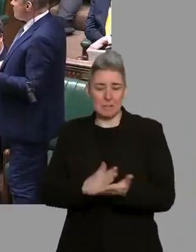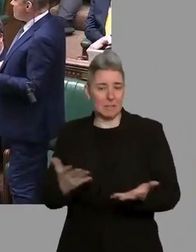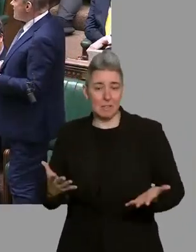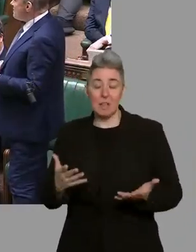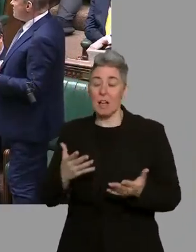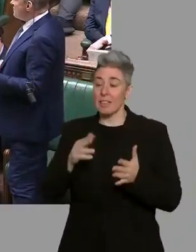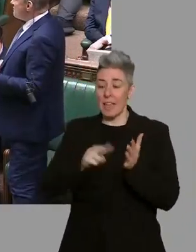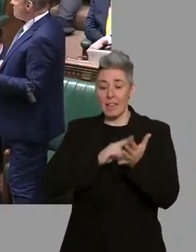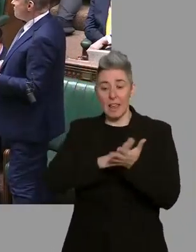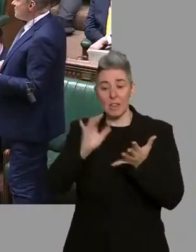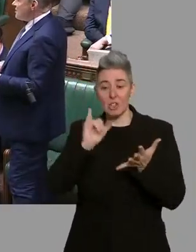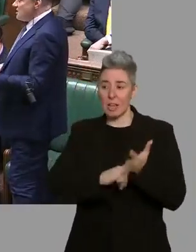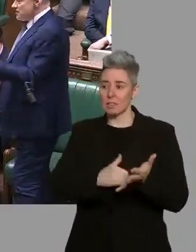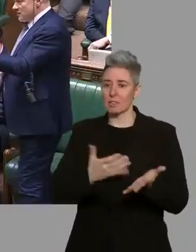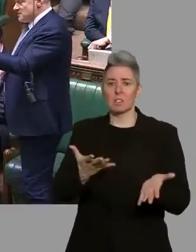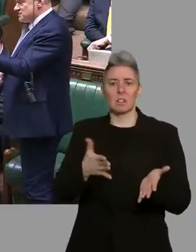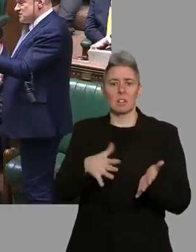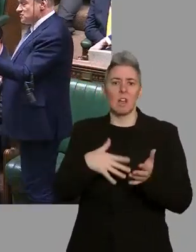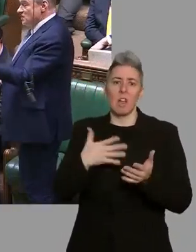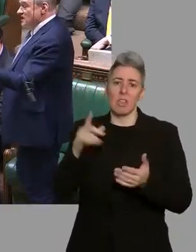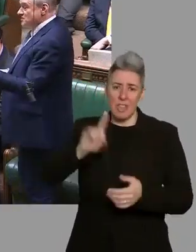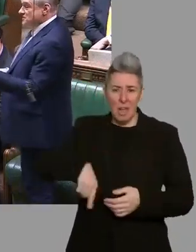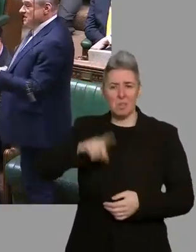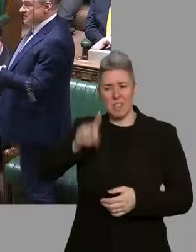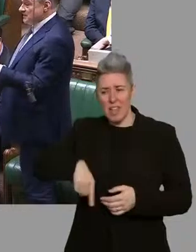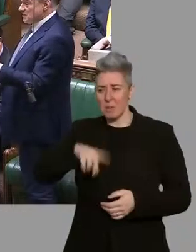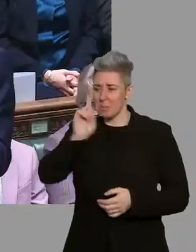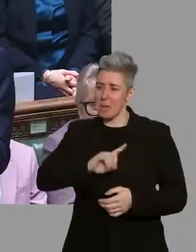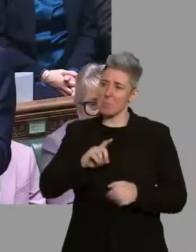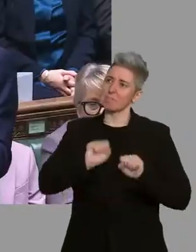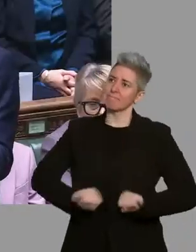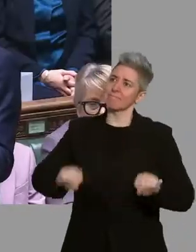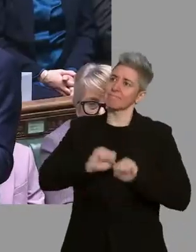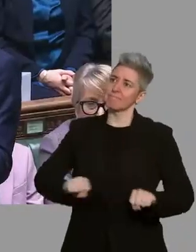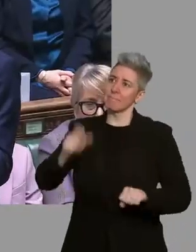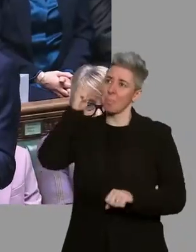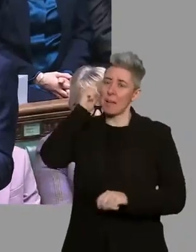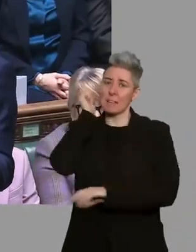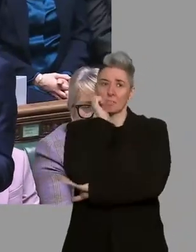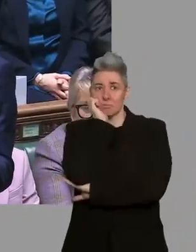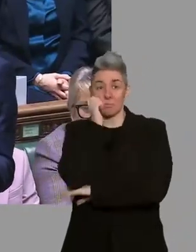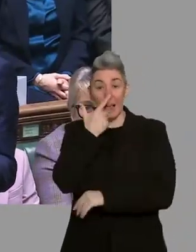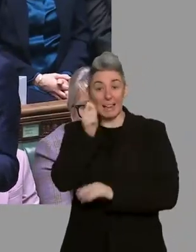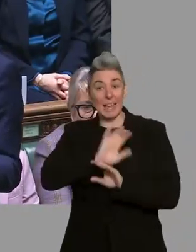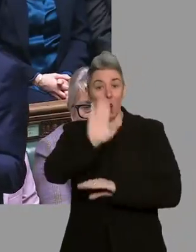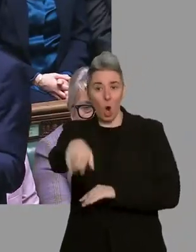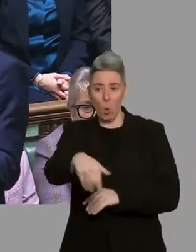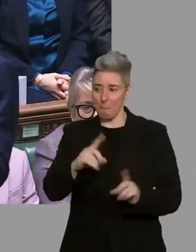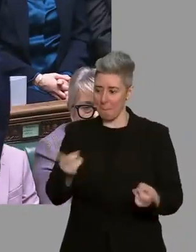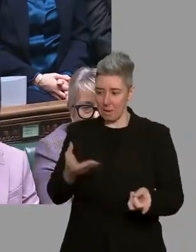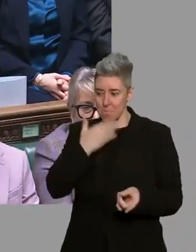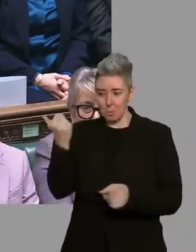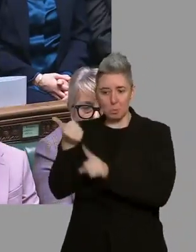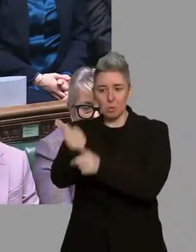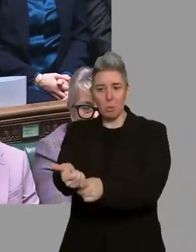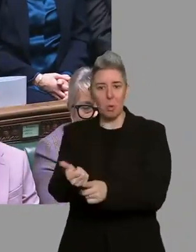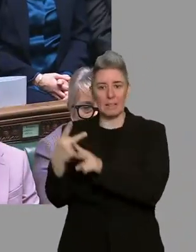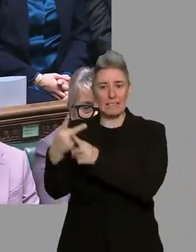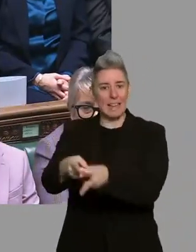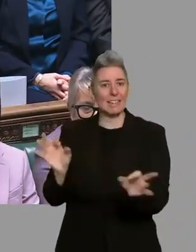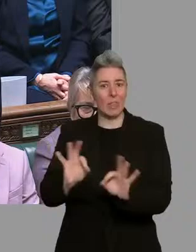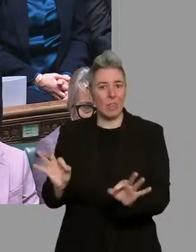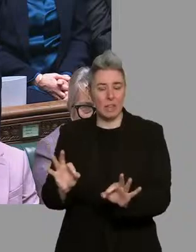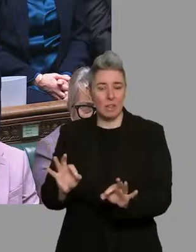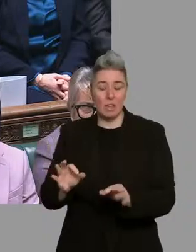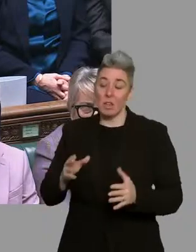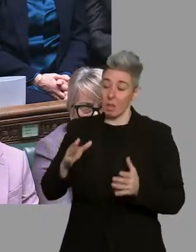is not there for them. The Prime Minister is right to say we need a cross-party approach today, but as Sir Andrew